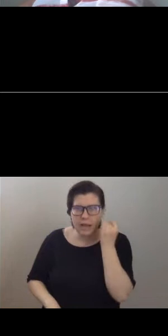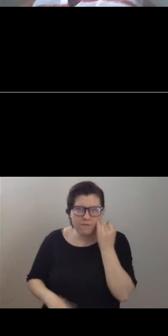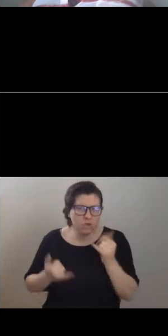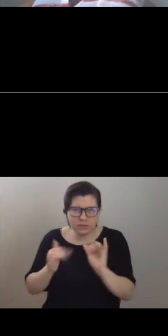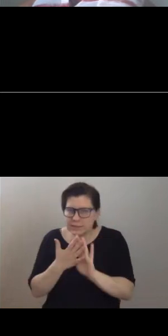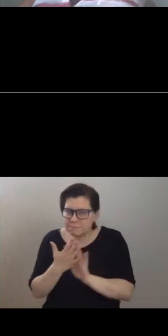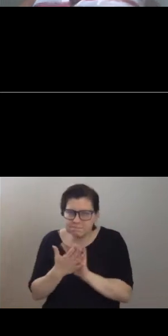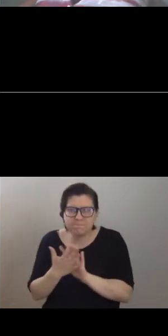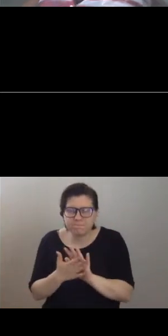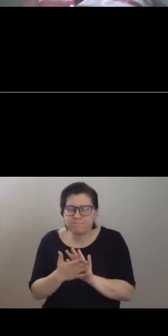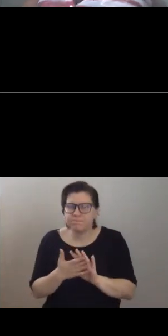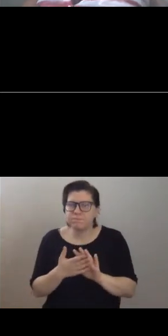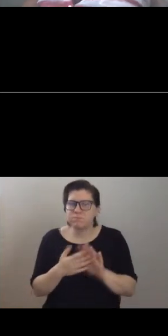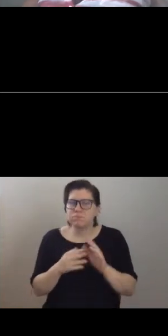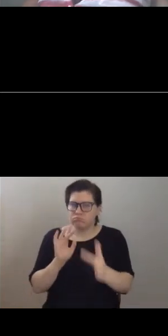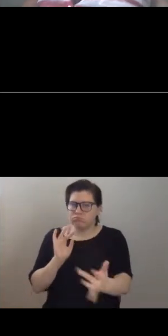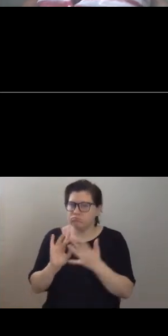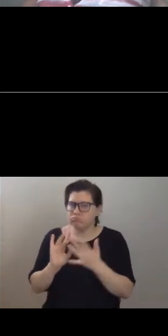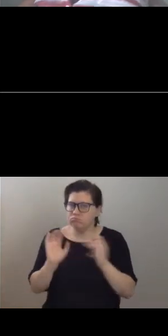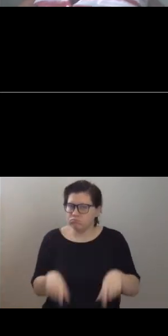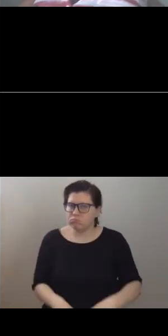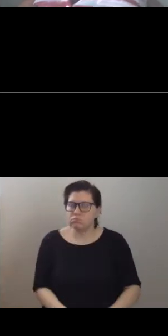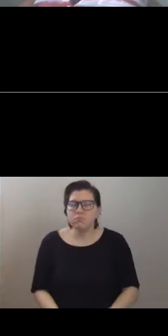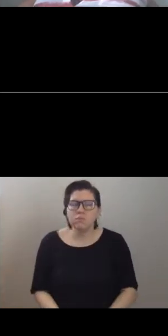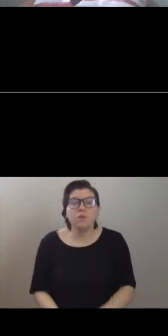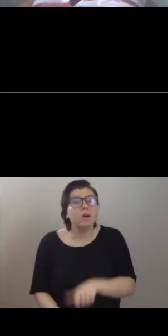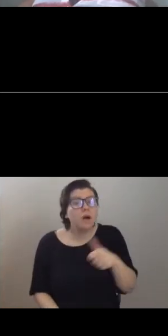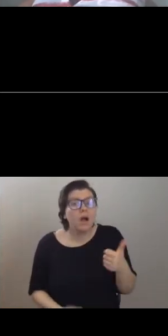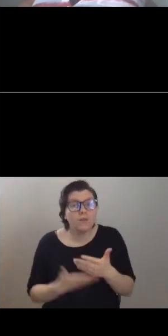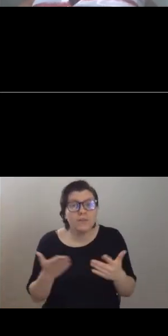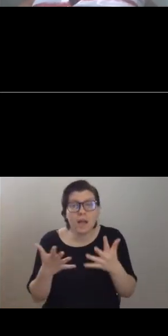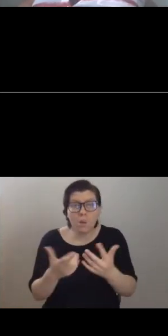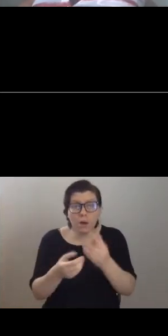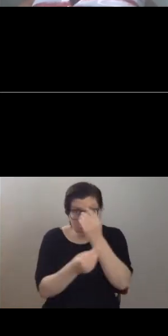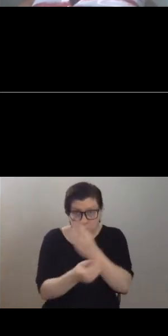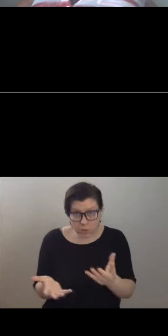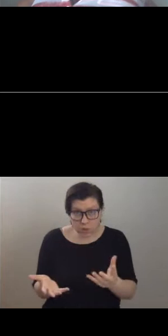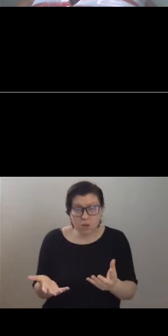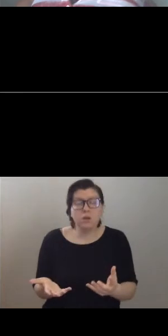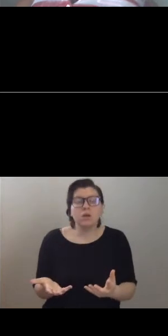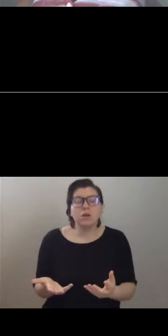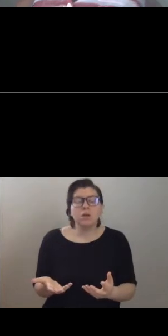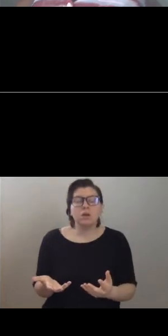And the other thing I want people to know is that